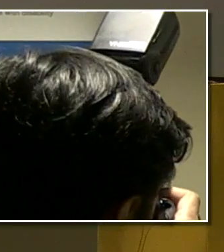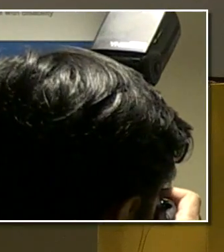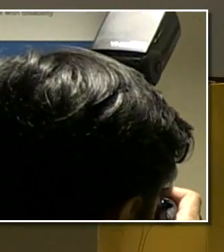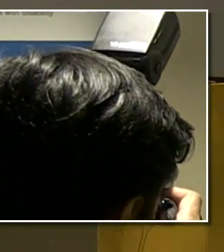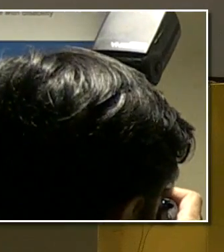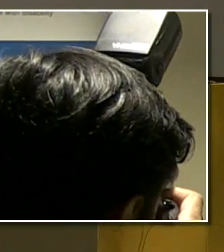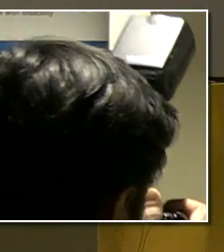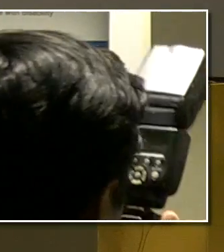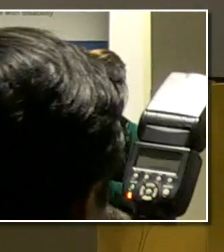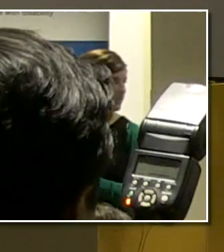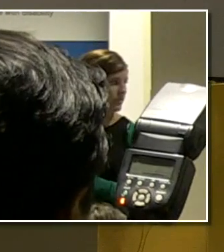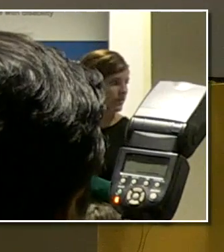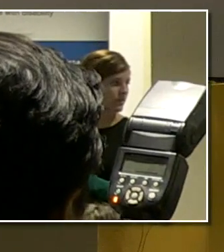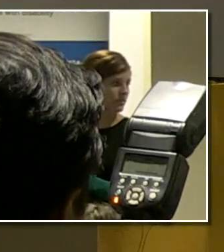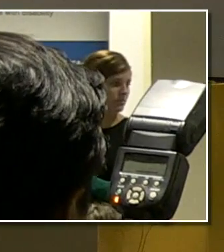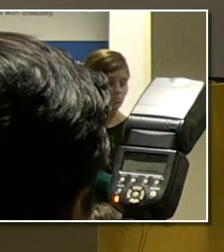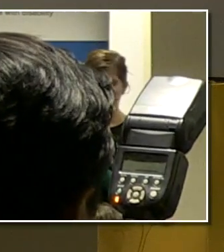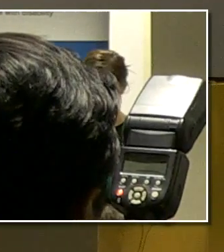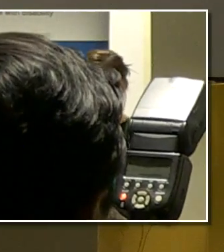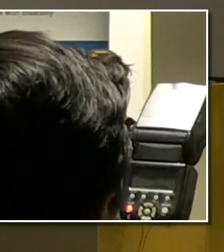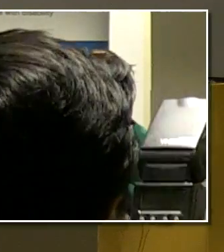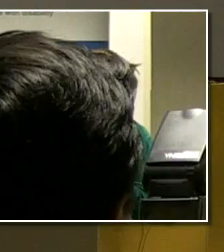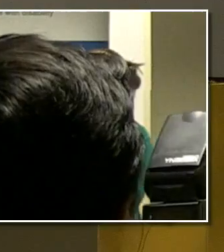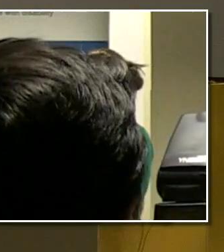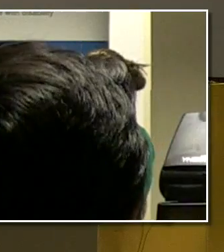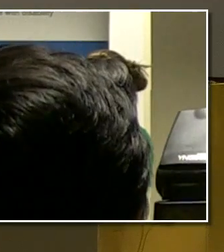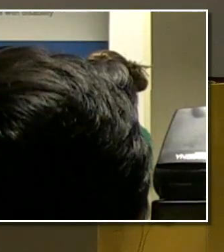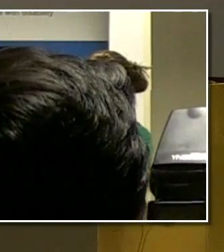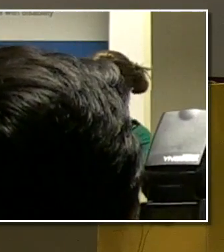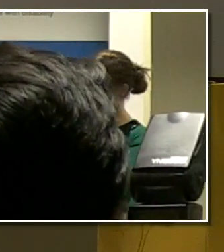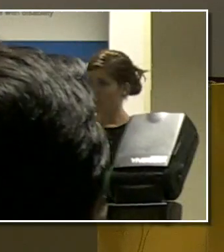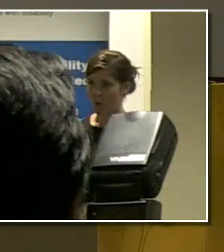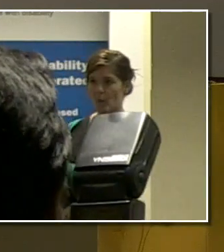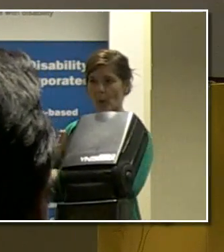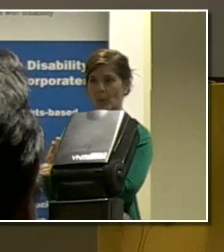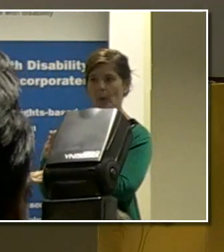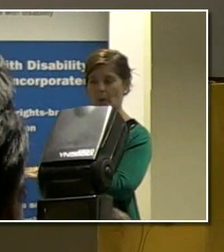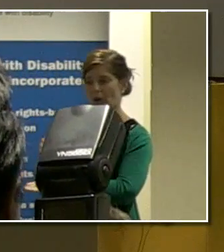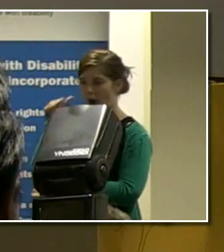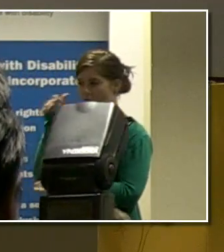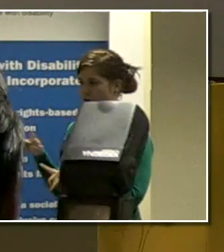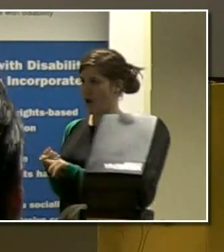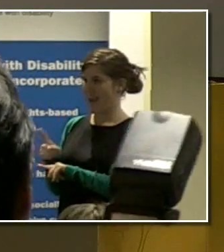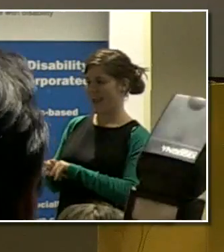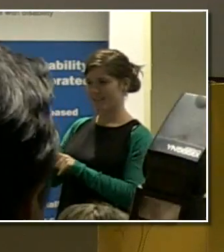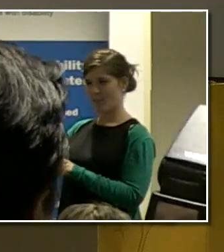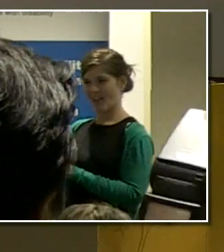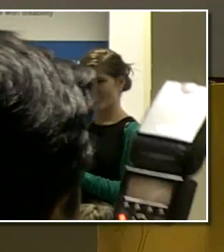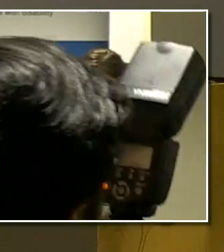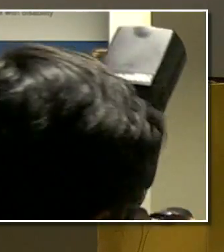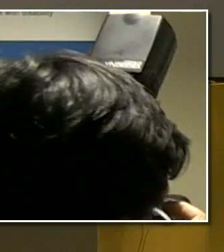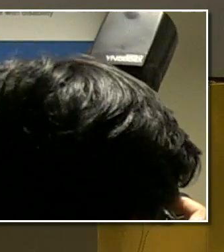We also appreciate the ongoing work that you're doing through, I know as a former bureaucrat, what it must be like to do